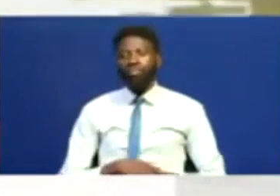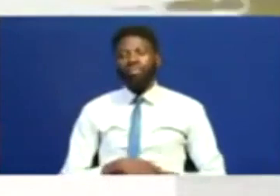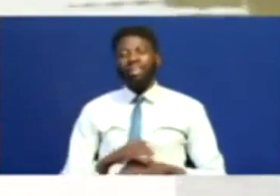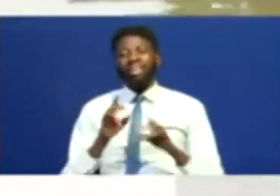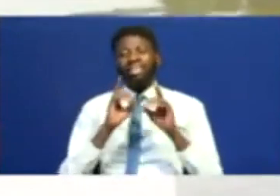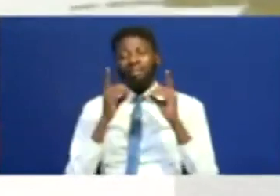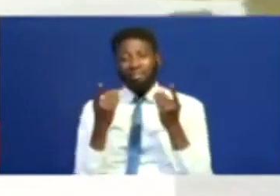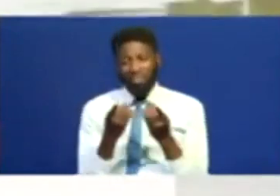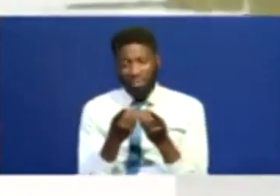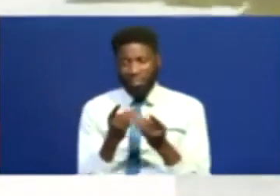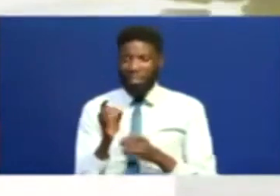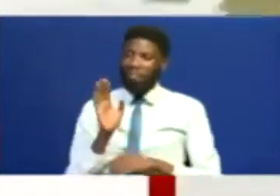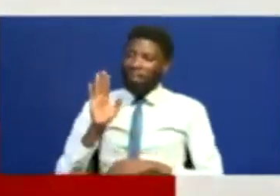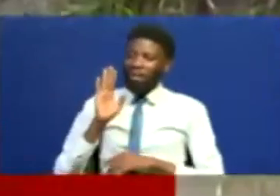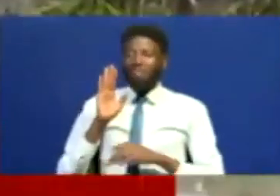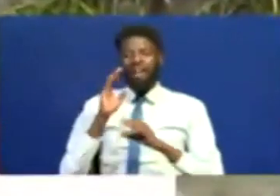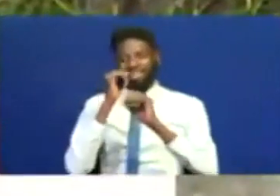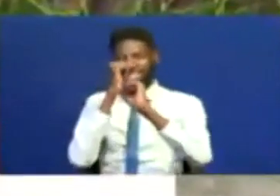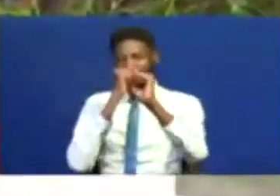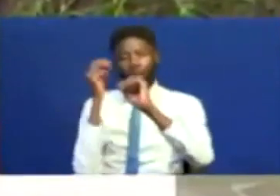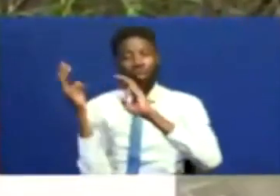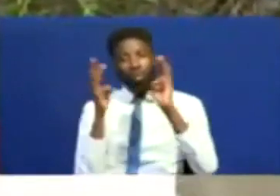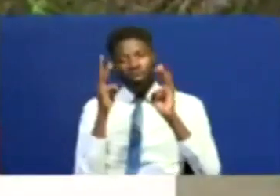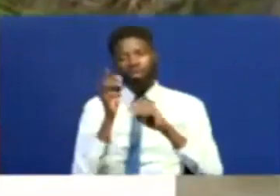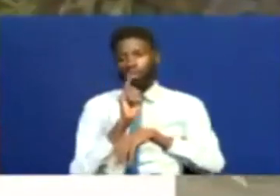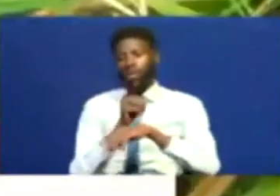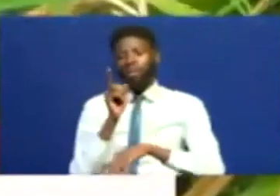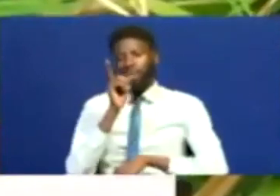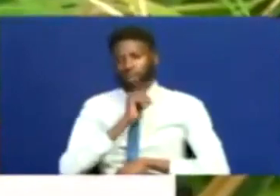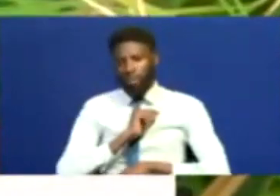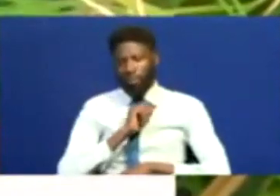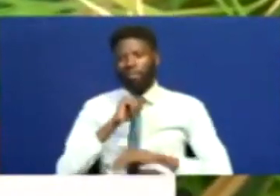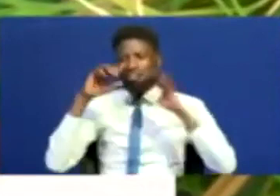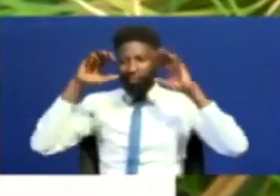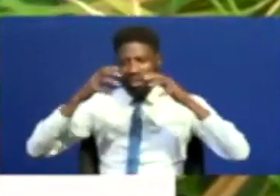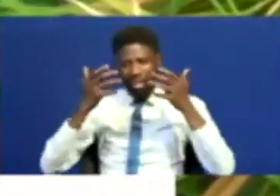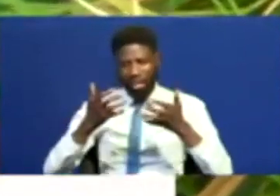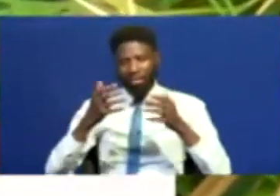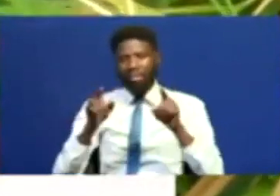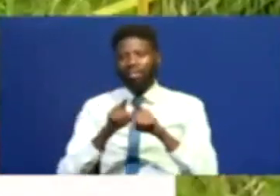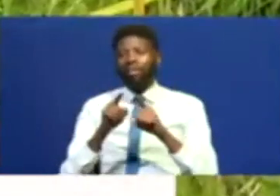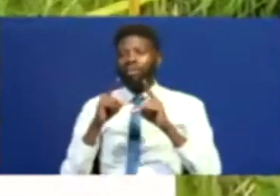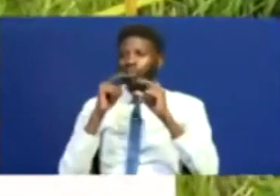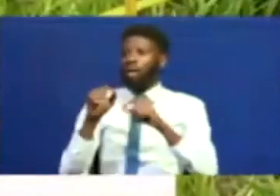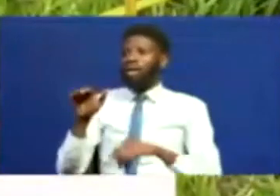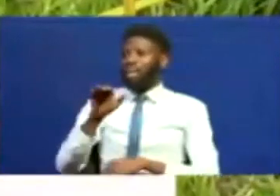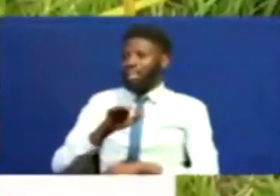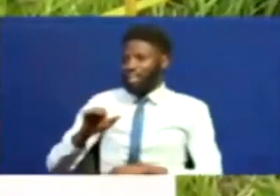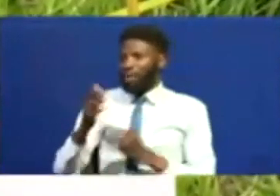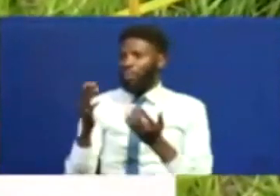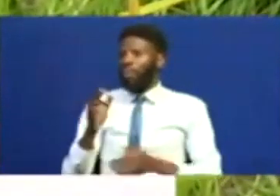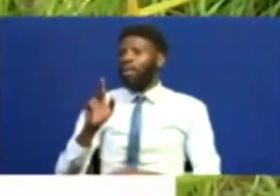already issued an alert over the expected El Nino rainfalls and mapped Kano Plains as a flood-prone area. Farmers want the ongoing